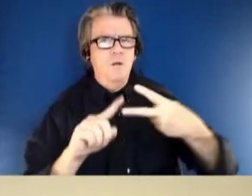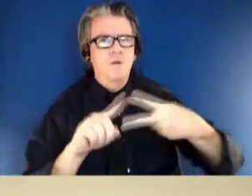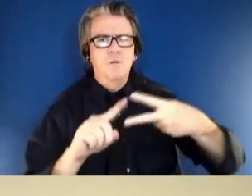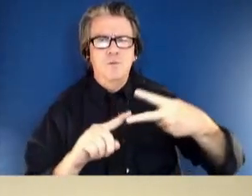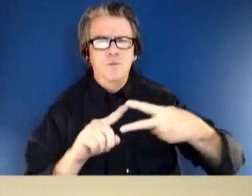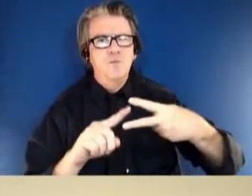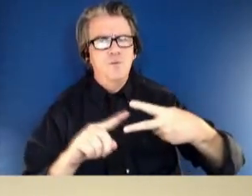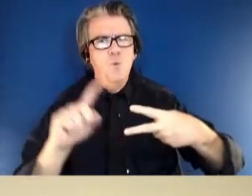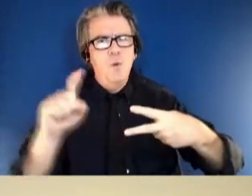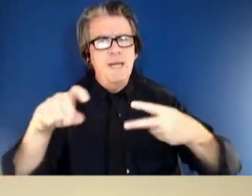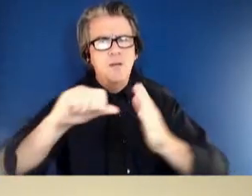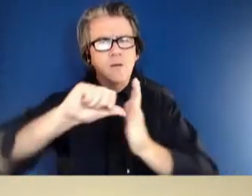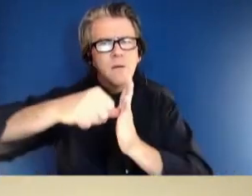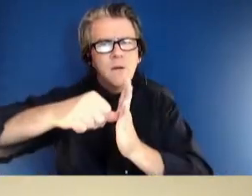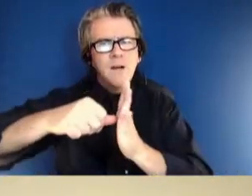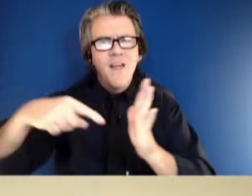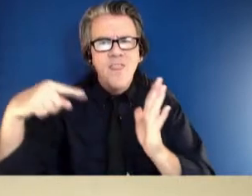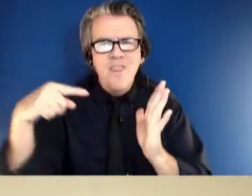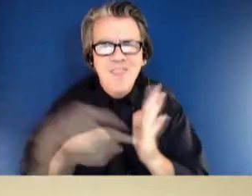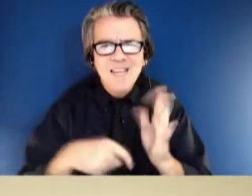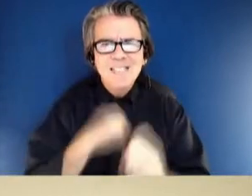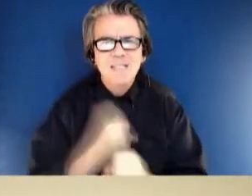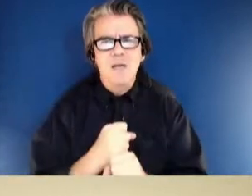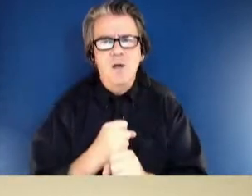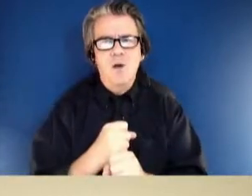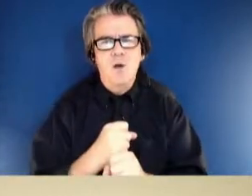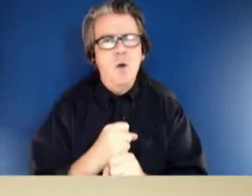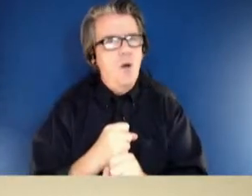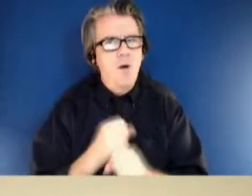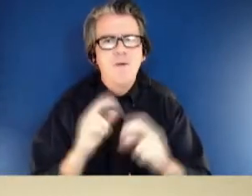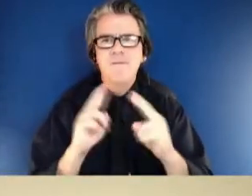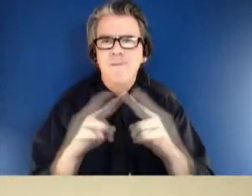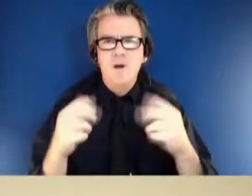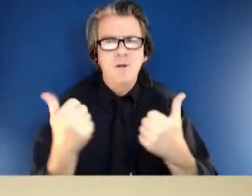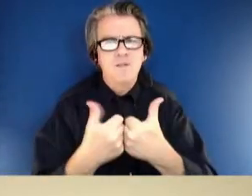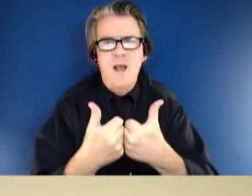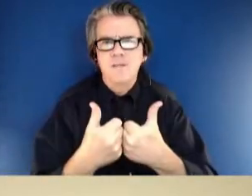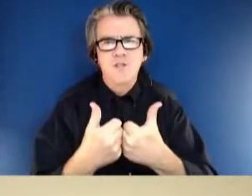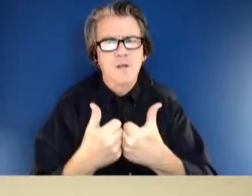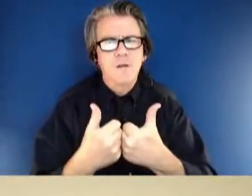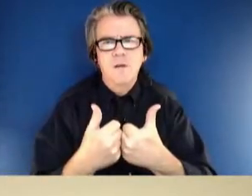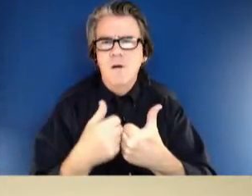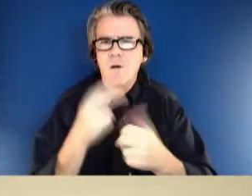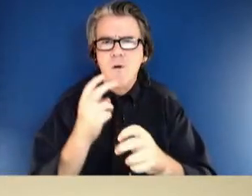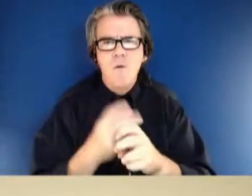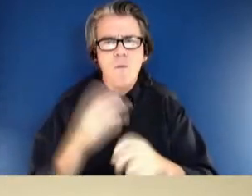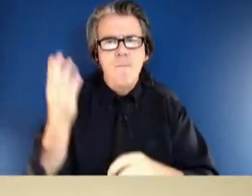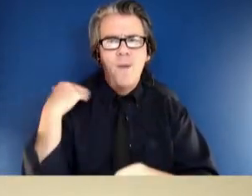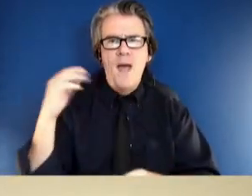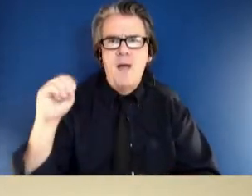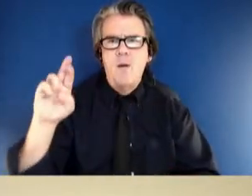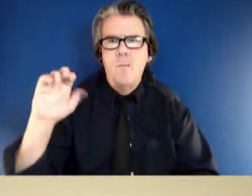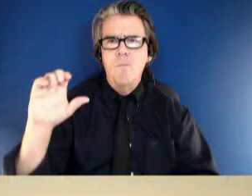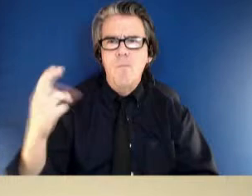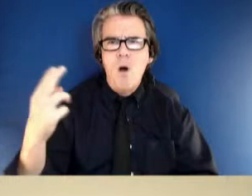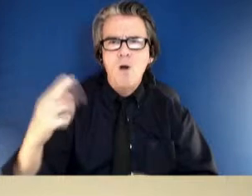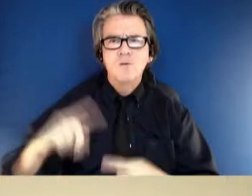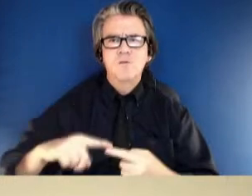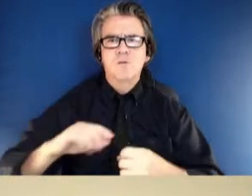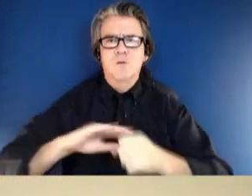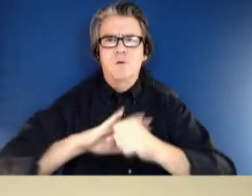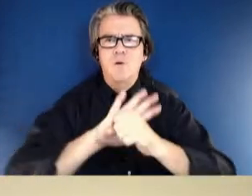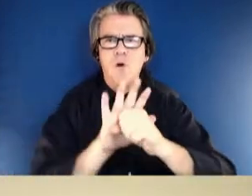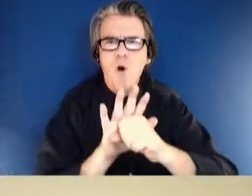it really is about how challenging this year has been, dating back to March when the